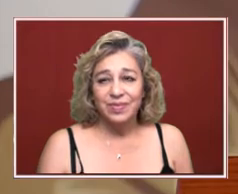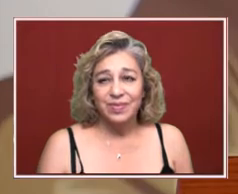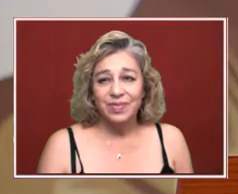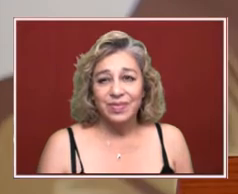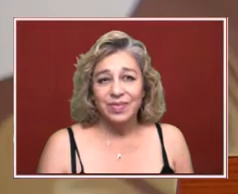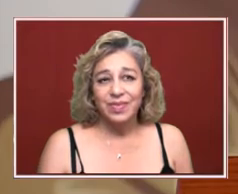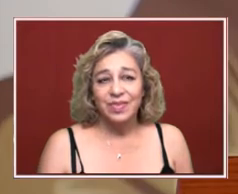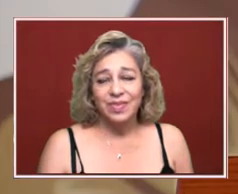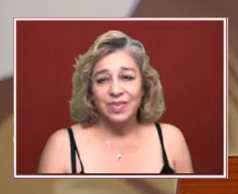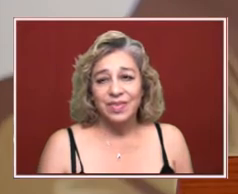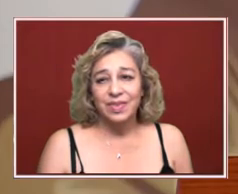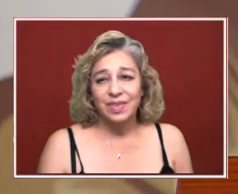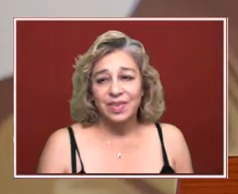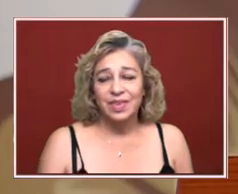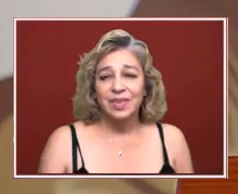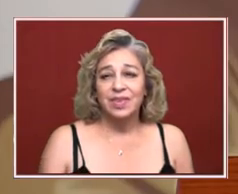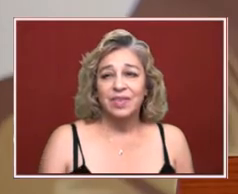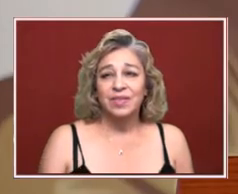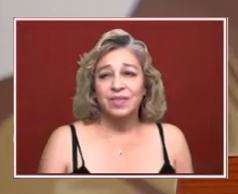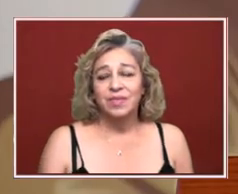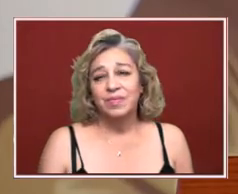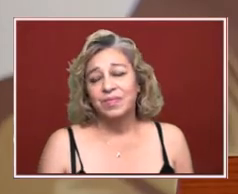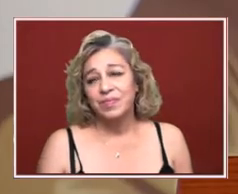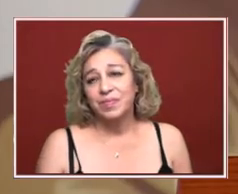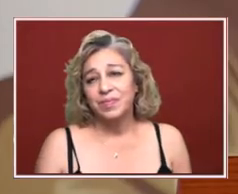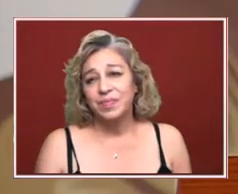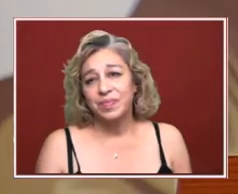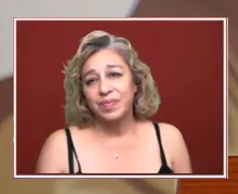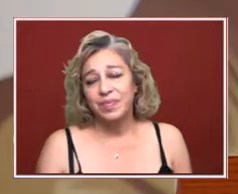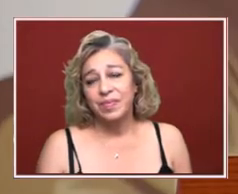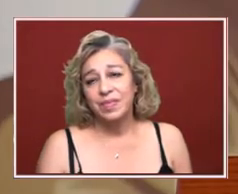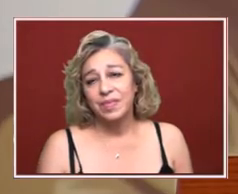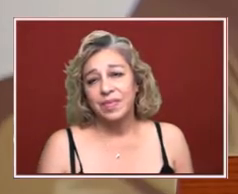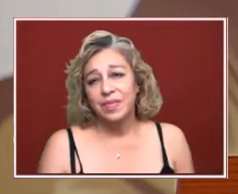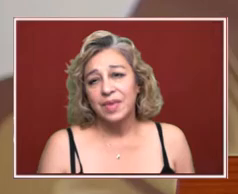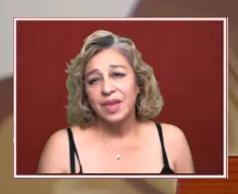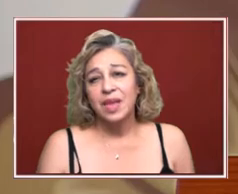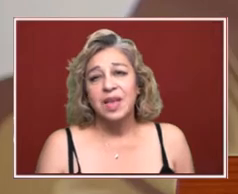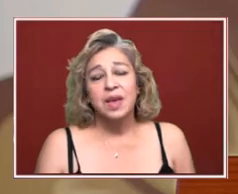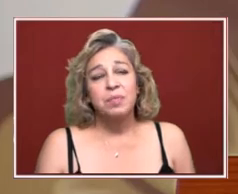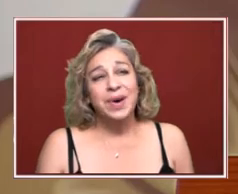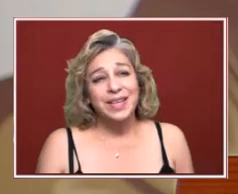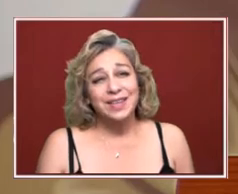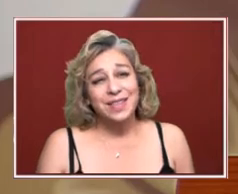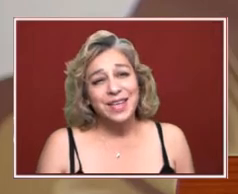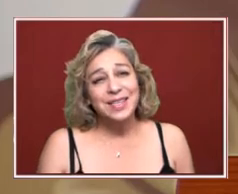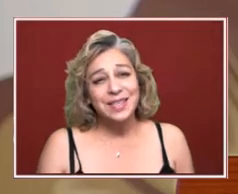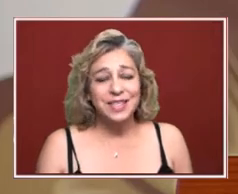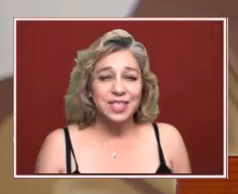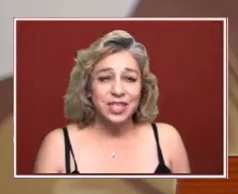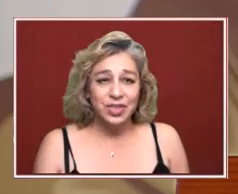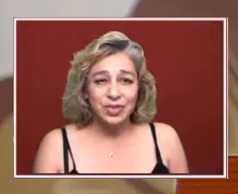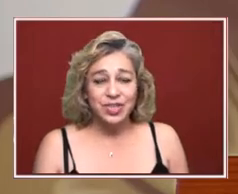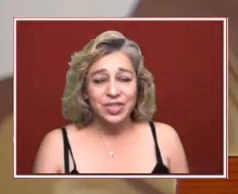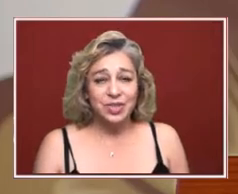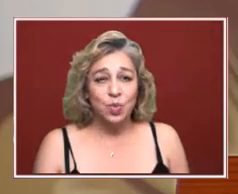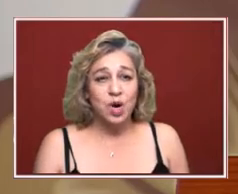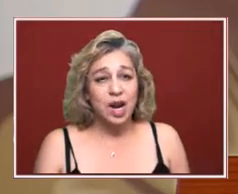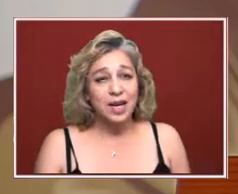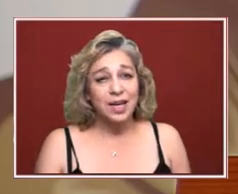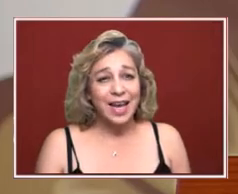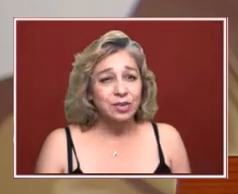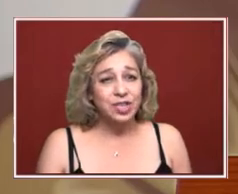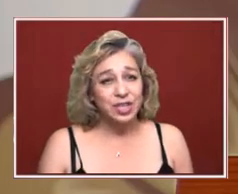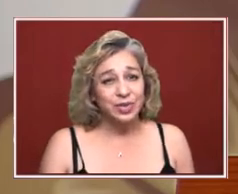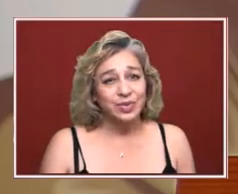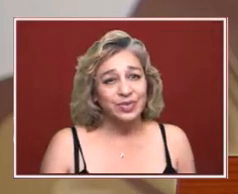Pero no podían estas instituciones. But these institutions were